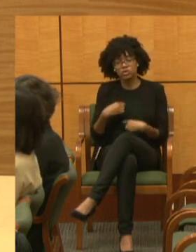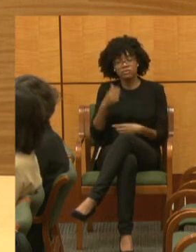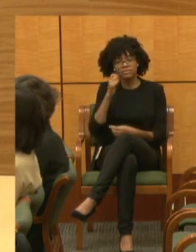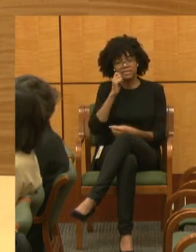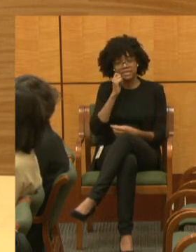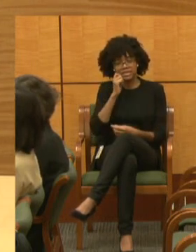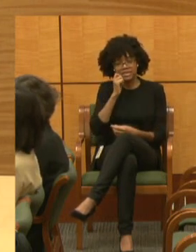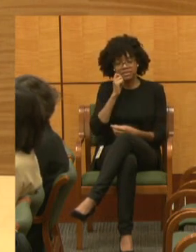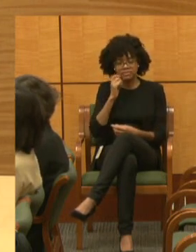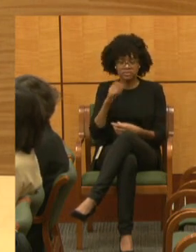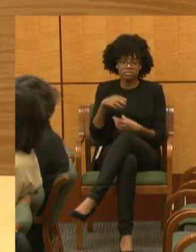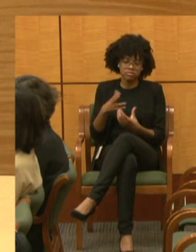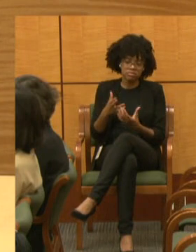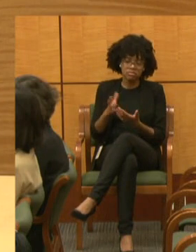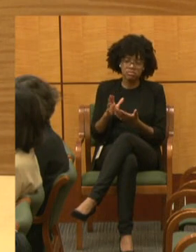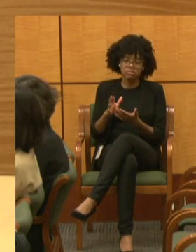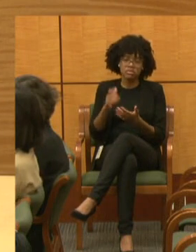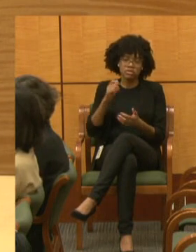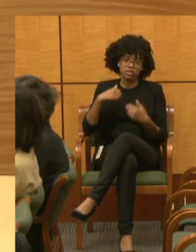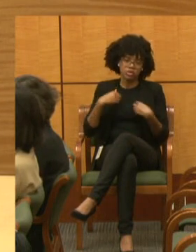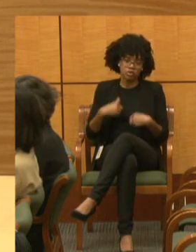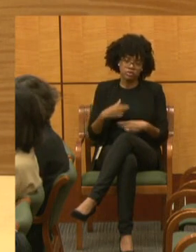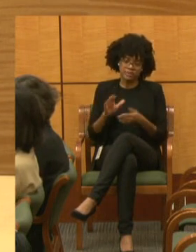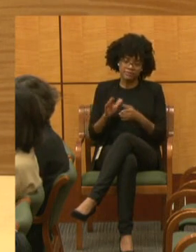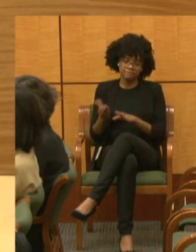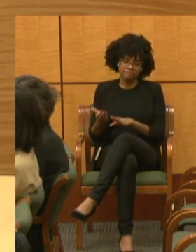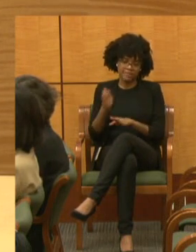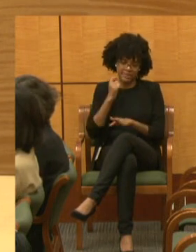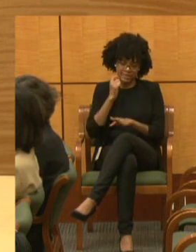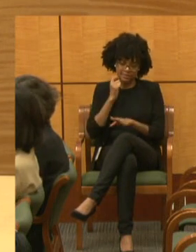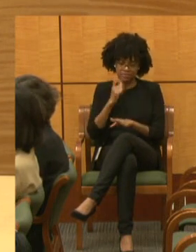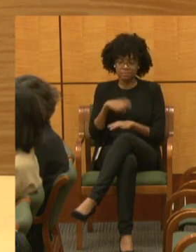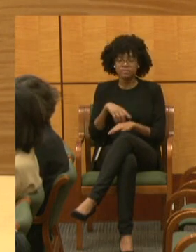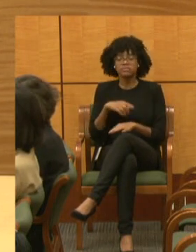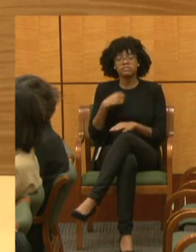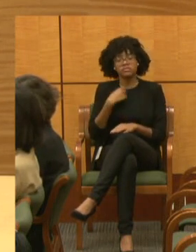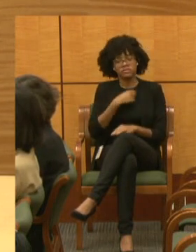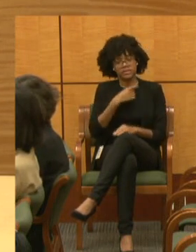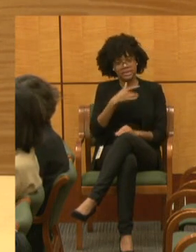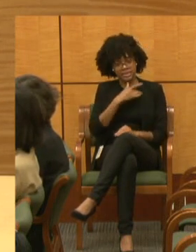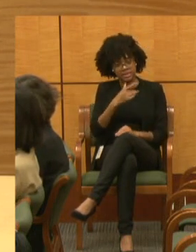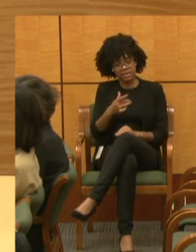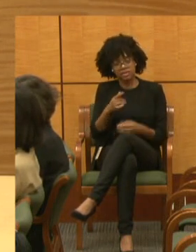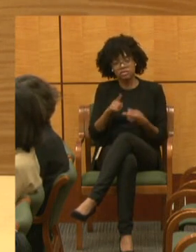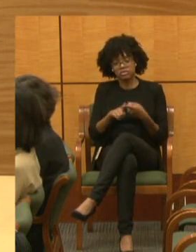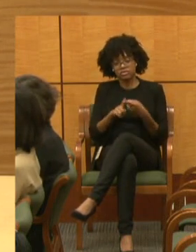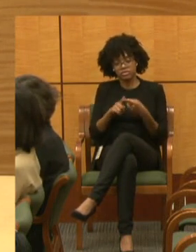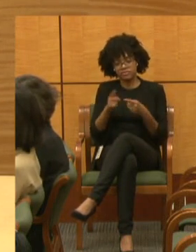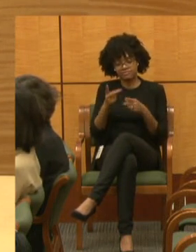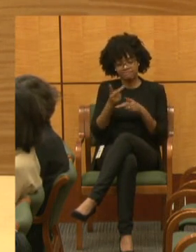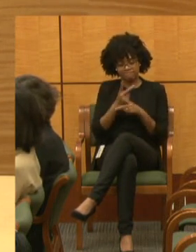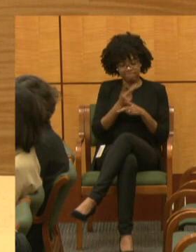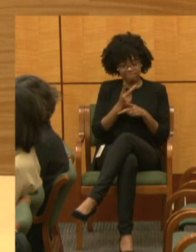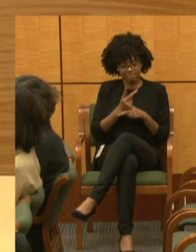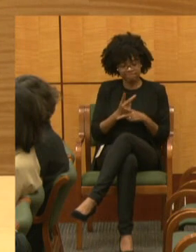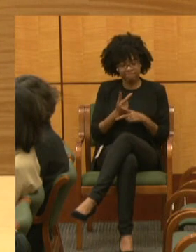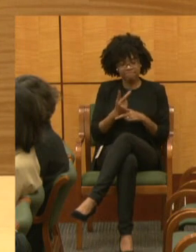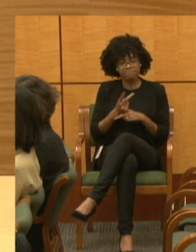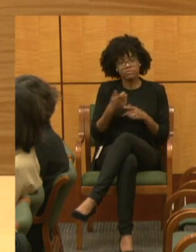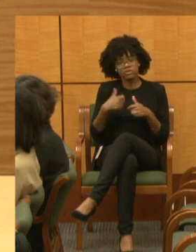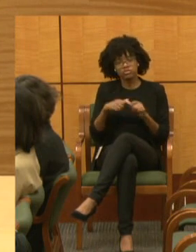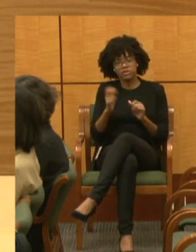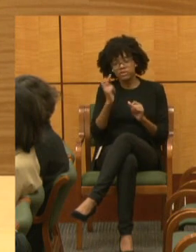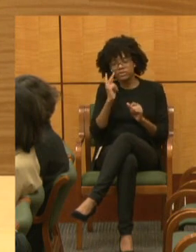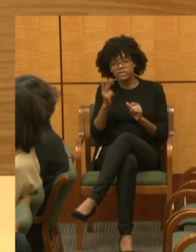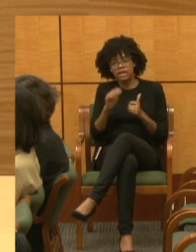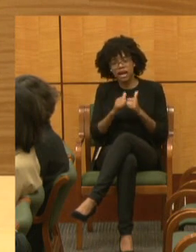human cadaver skin, the ability of these formulations to deliver particular actives into and through human skin.